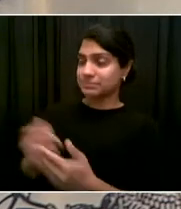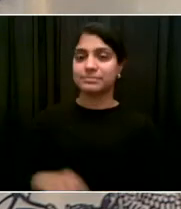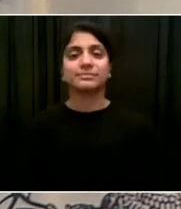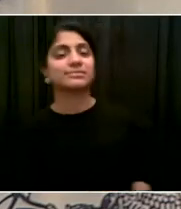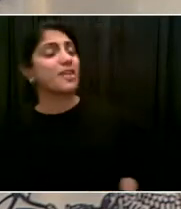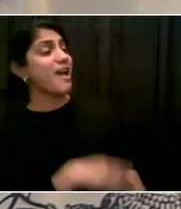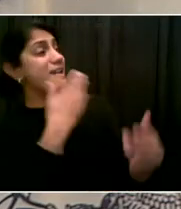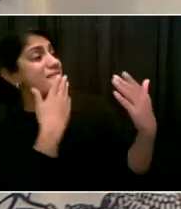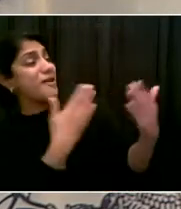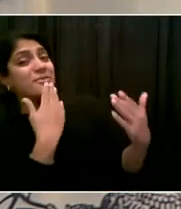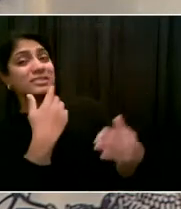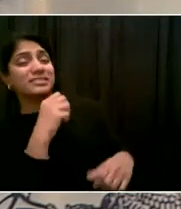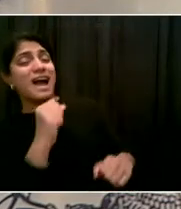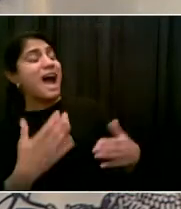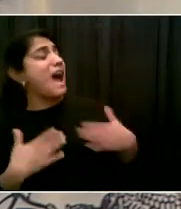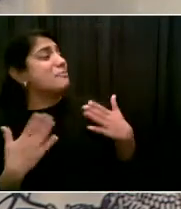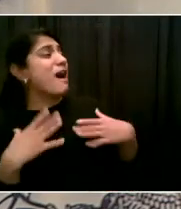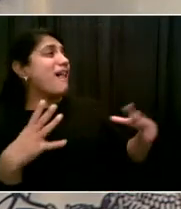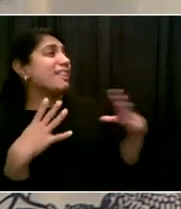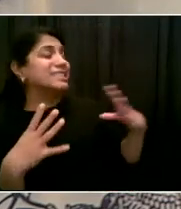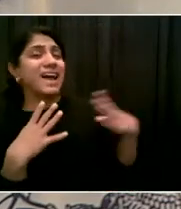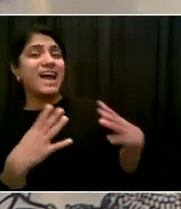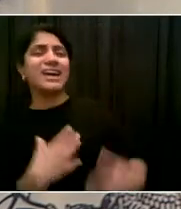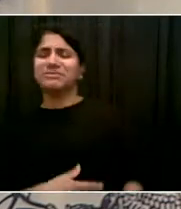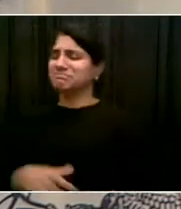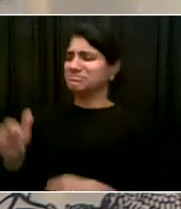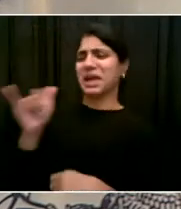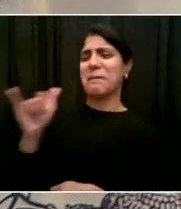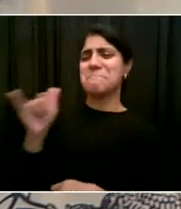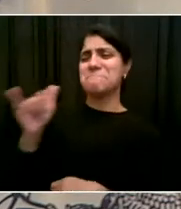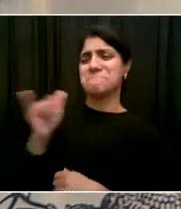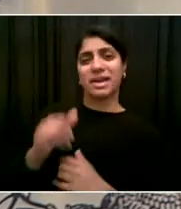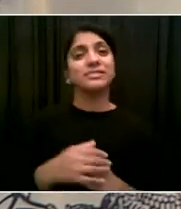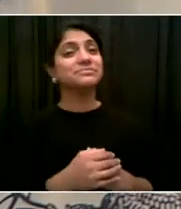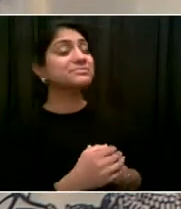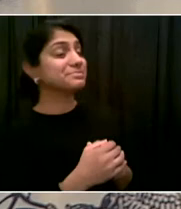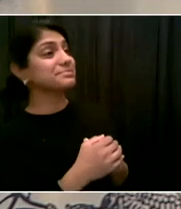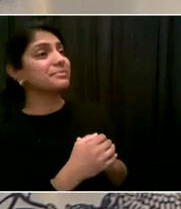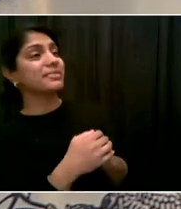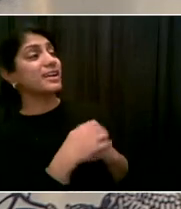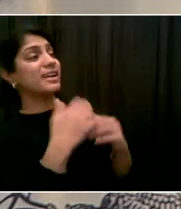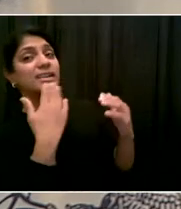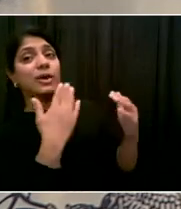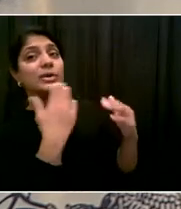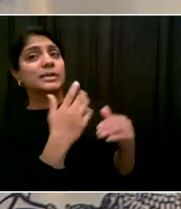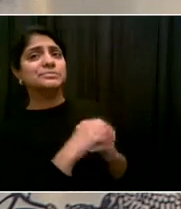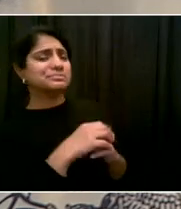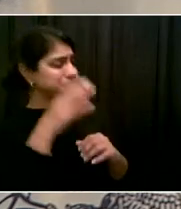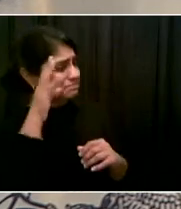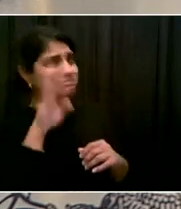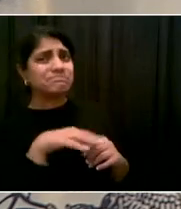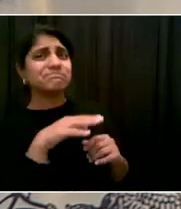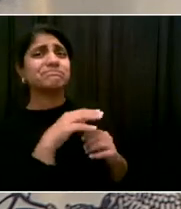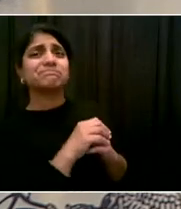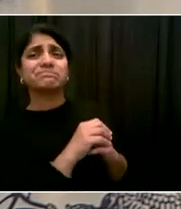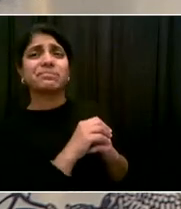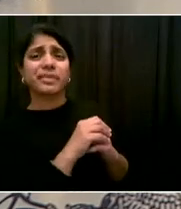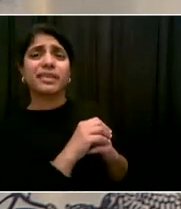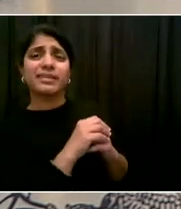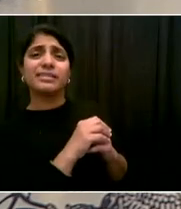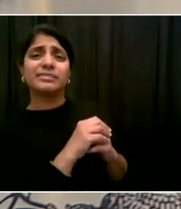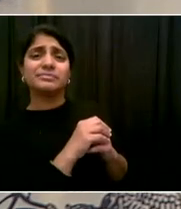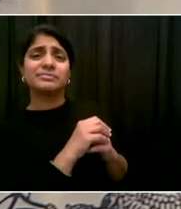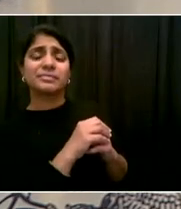Andrea? I'm great, thank you. Mr. Mayor, your vaccine mandate for city employees in October required proof of at least